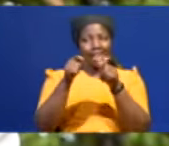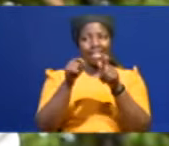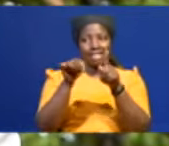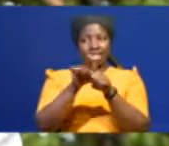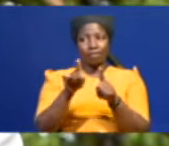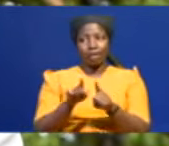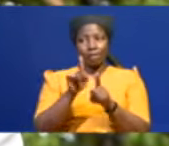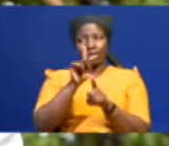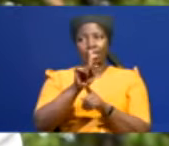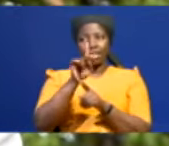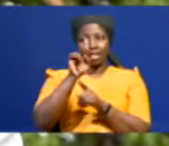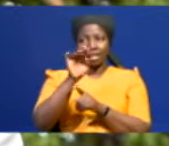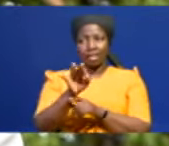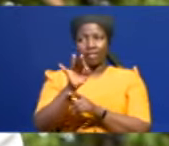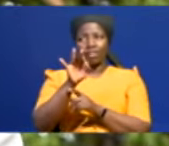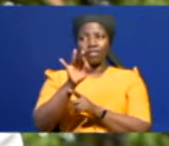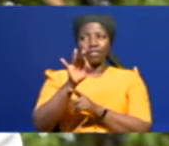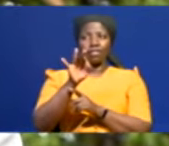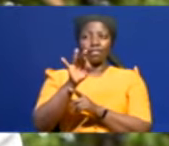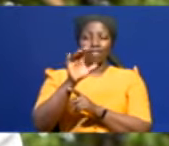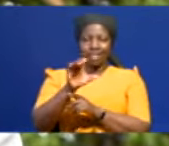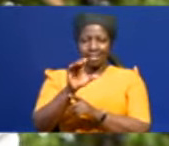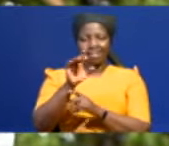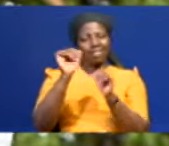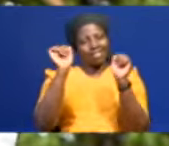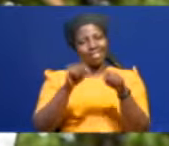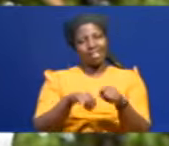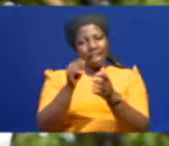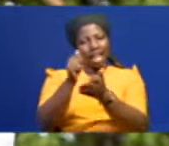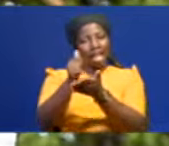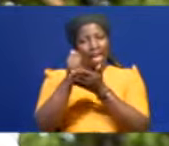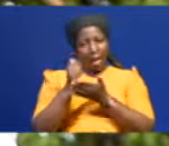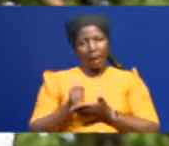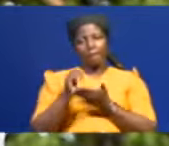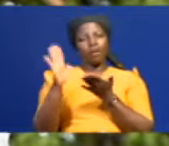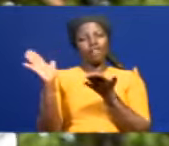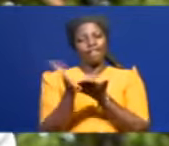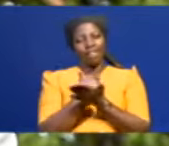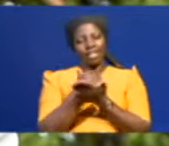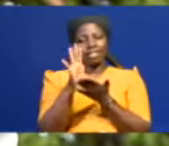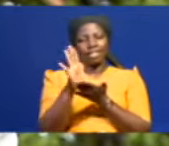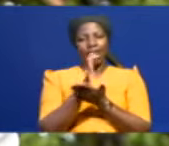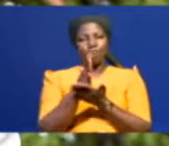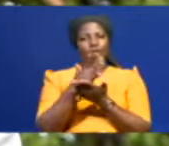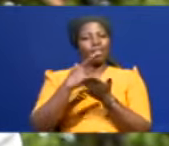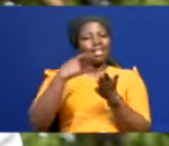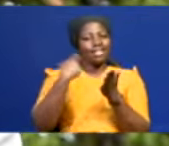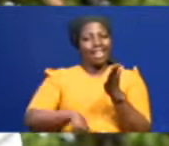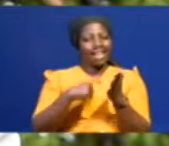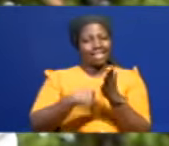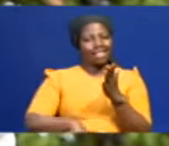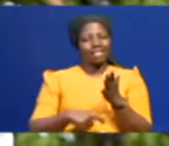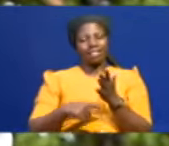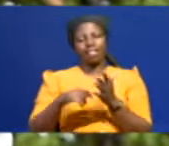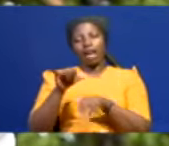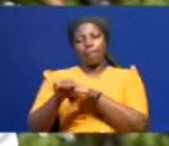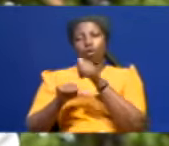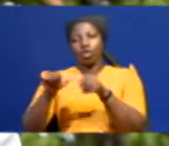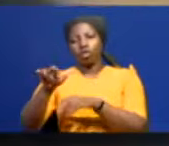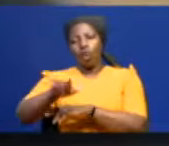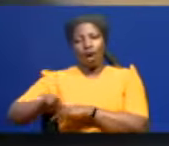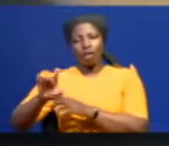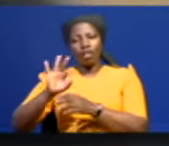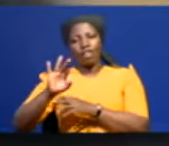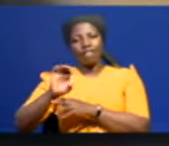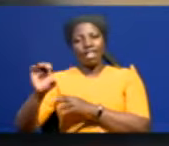Film Commission can even help to alleviate some of the charges to do with location fees, to